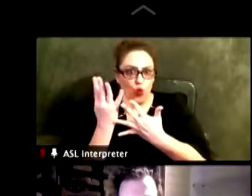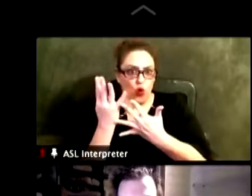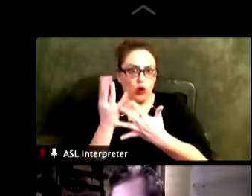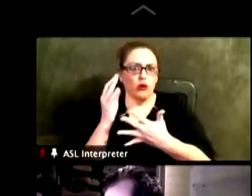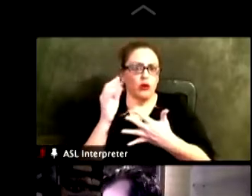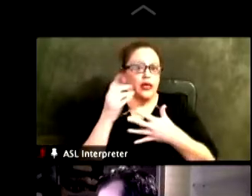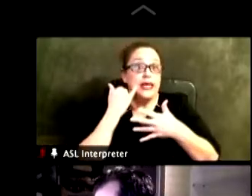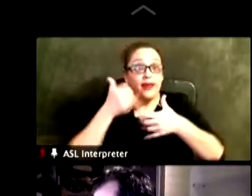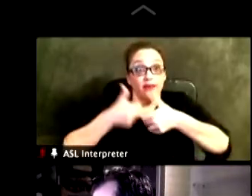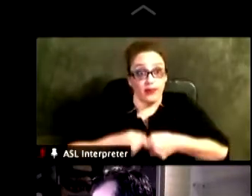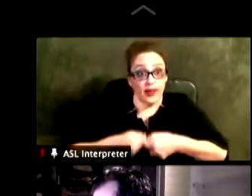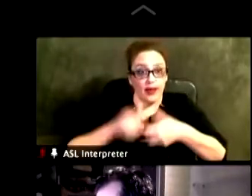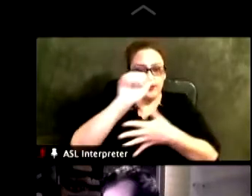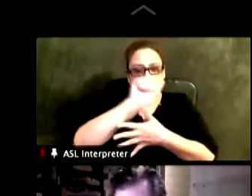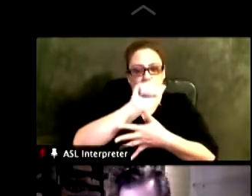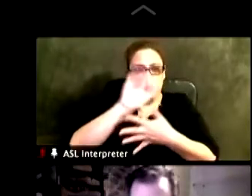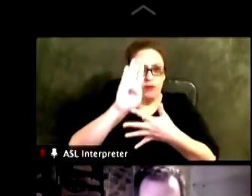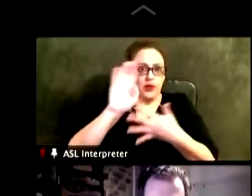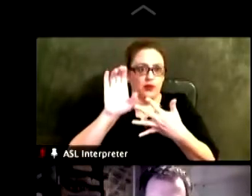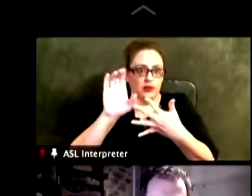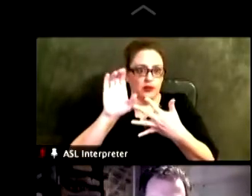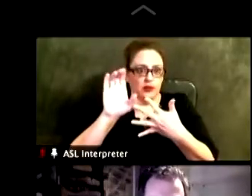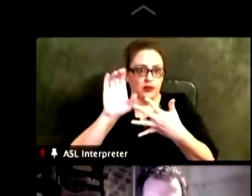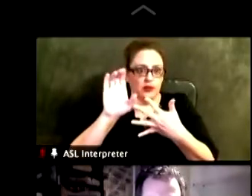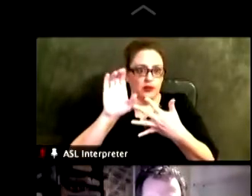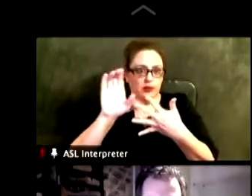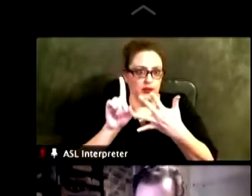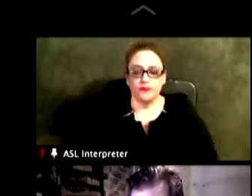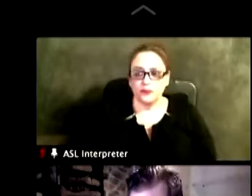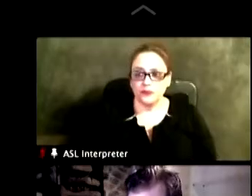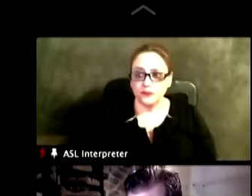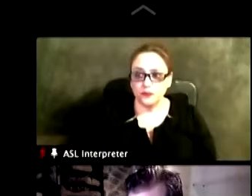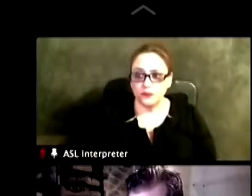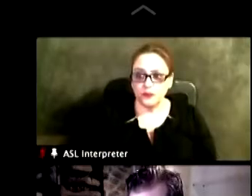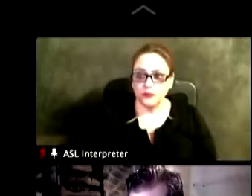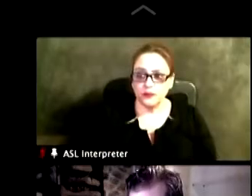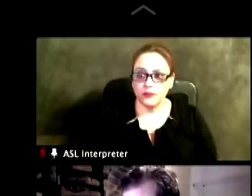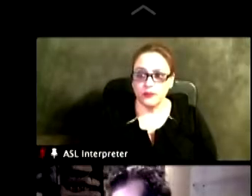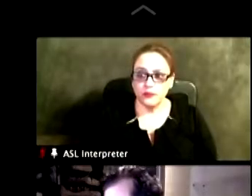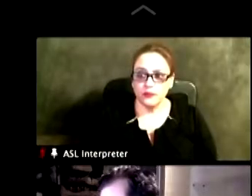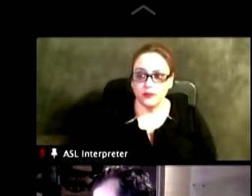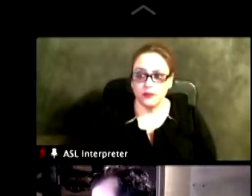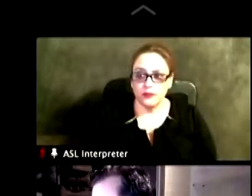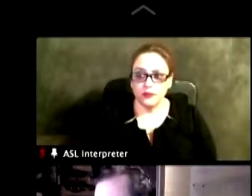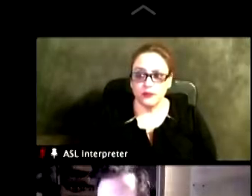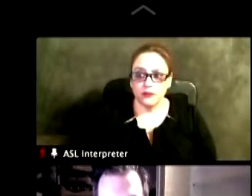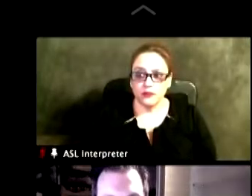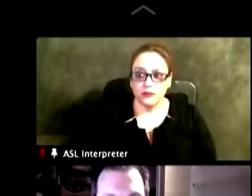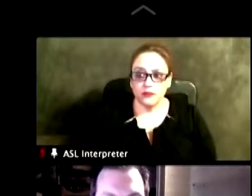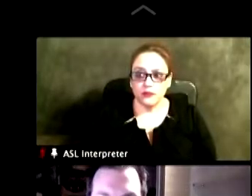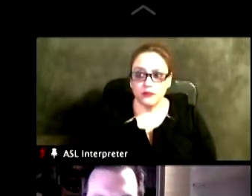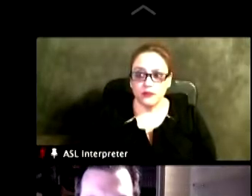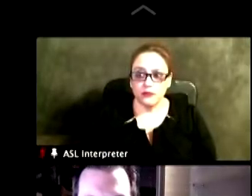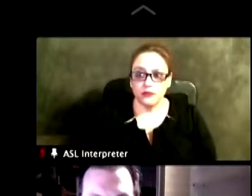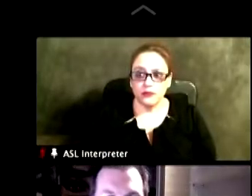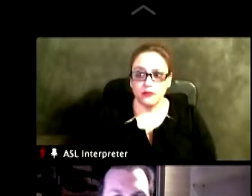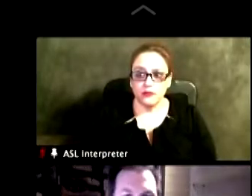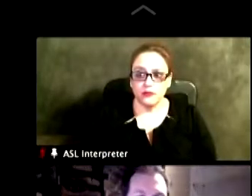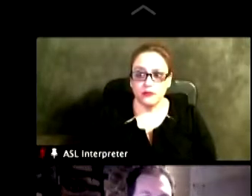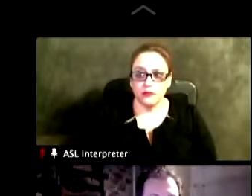And this applies to all kinds of diversity metrics, if you will, including race